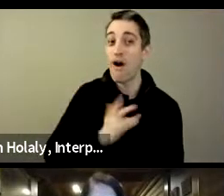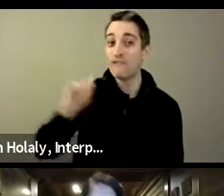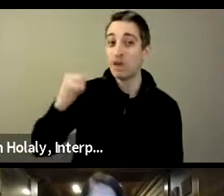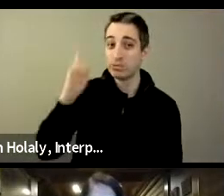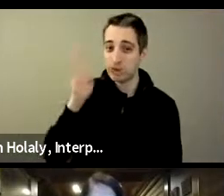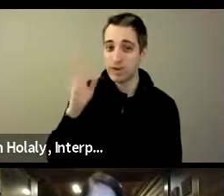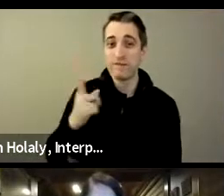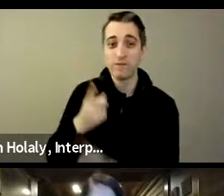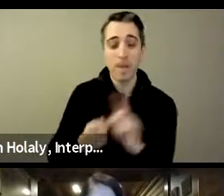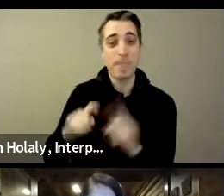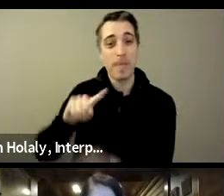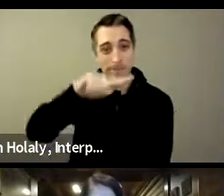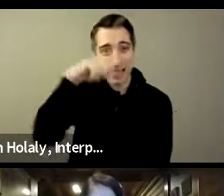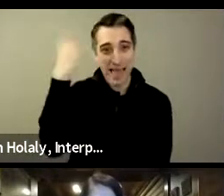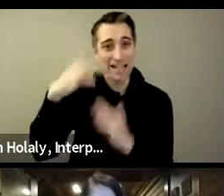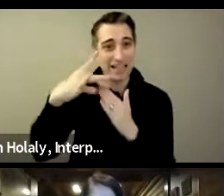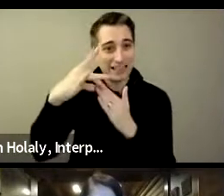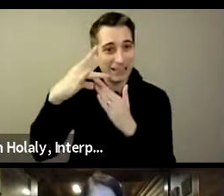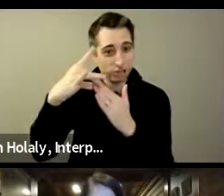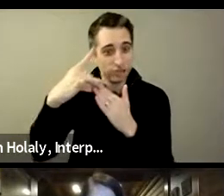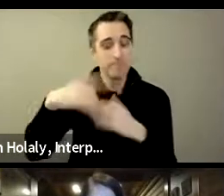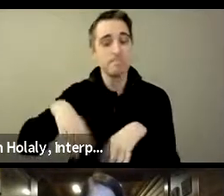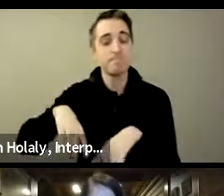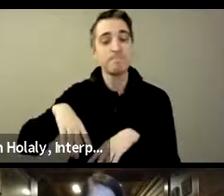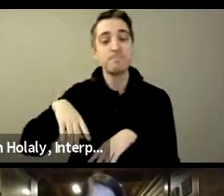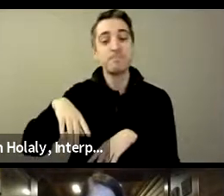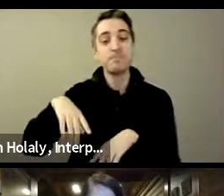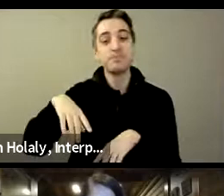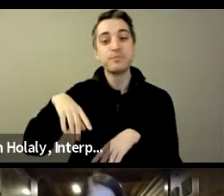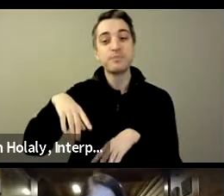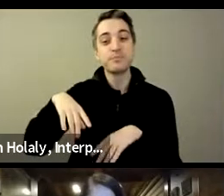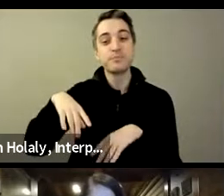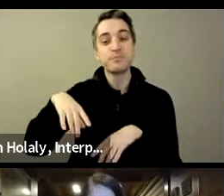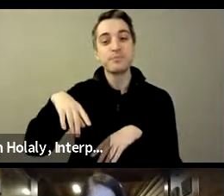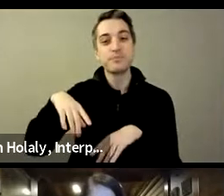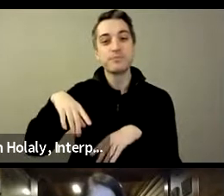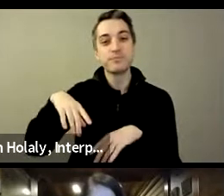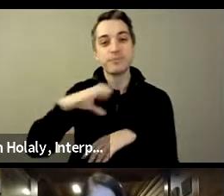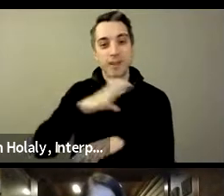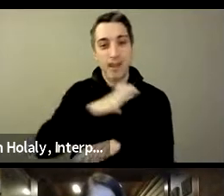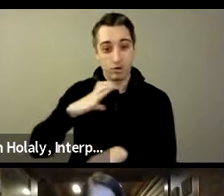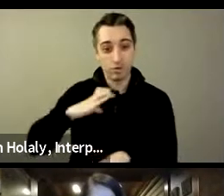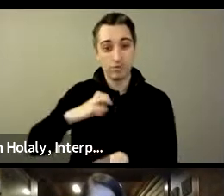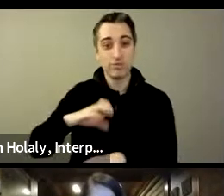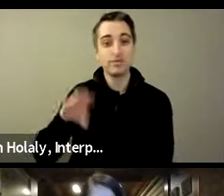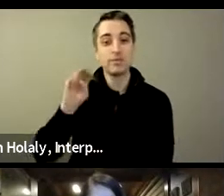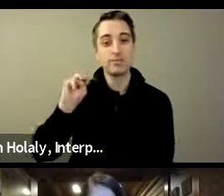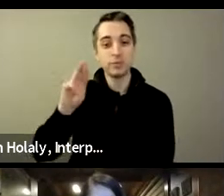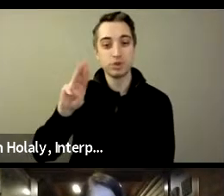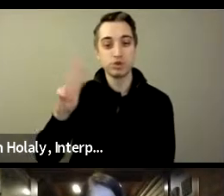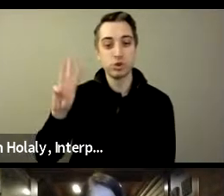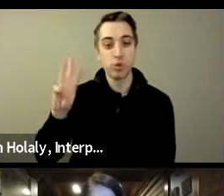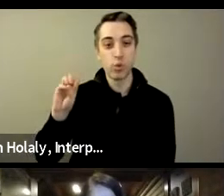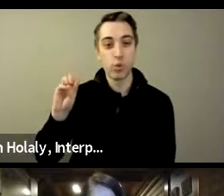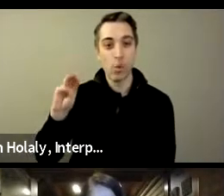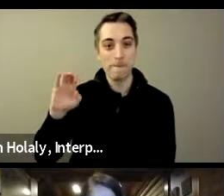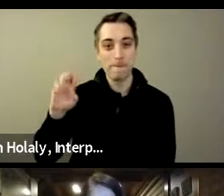Black Leadership Advisory Council, the co-chairs, Ms. Michelle Riley and Mr. Robert Womack. Floor is